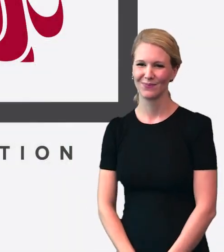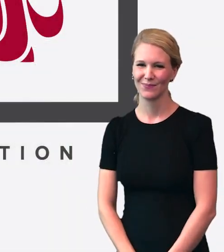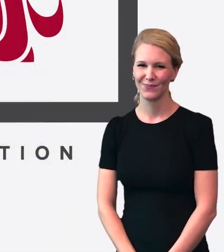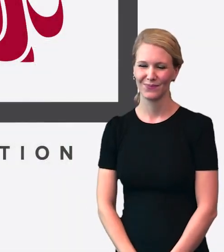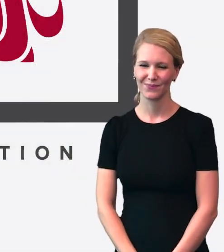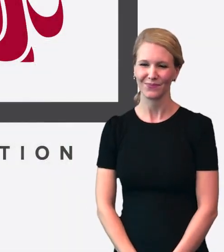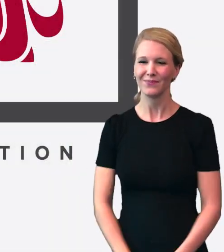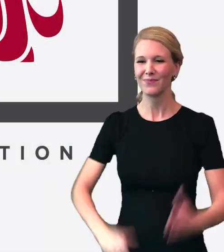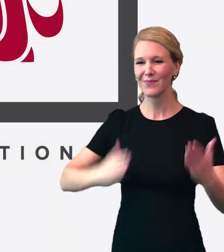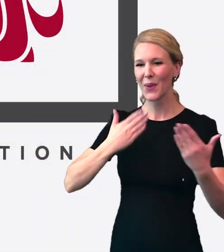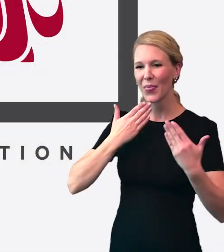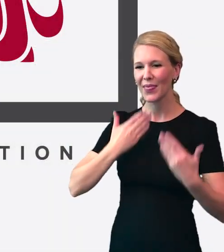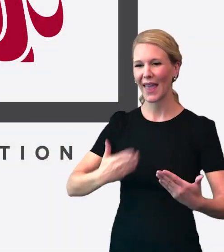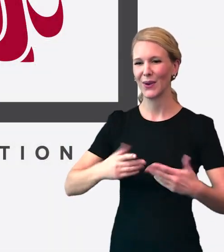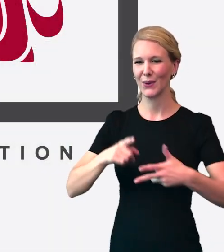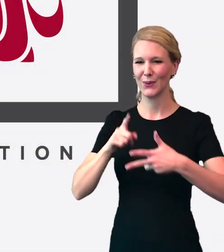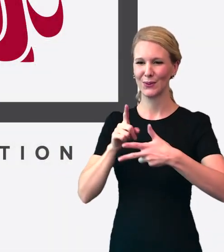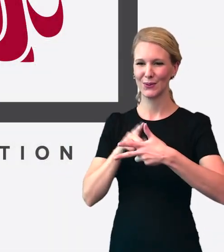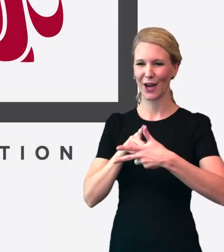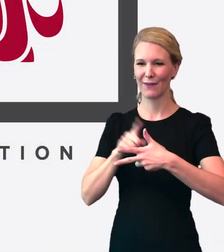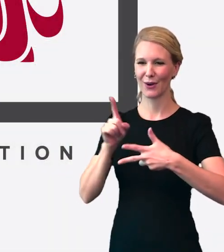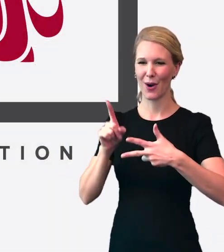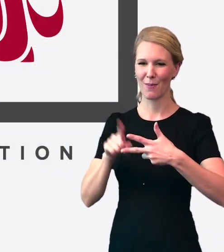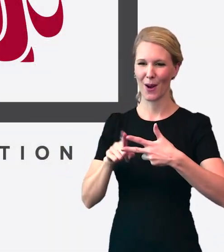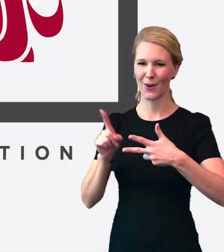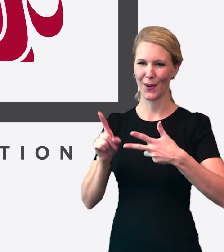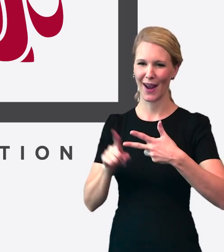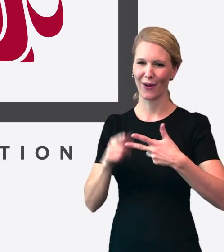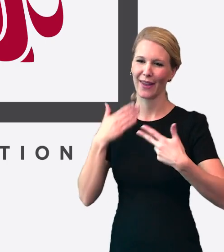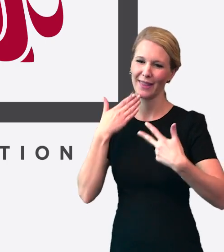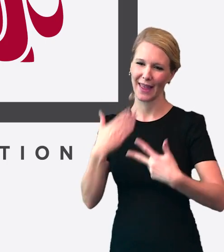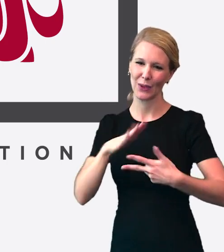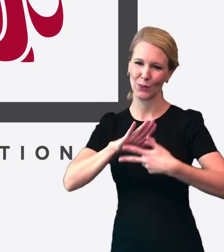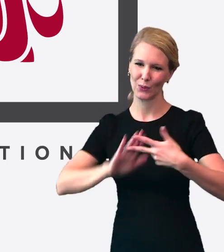Thank you, Jennifer, Armando, and Narek.